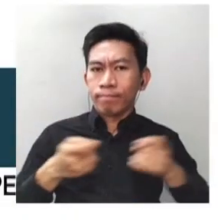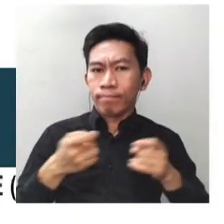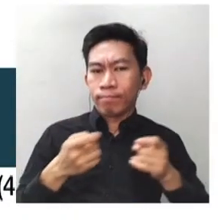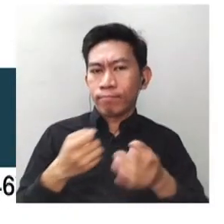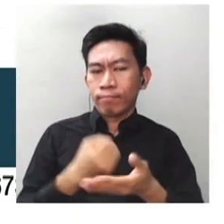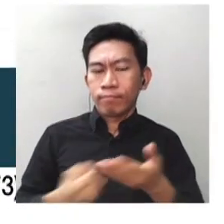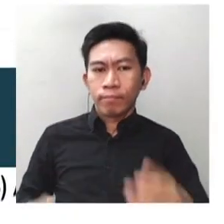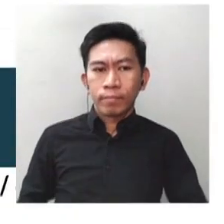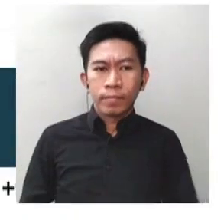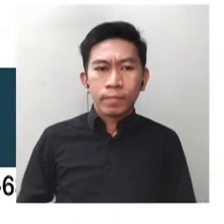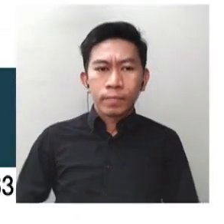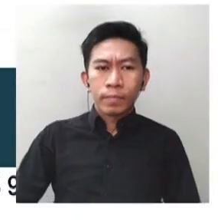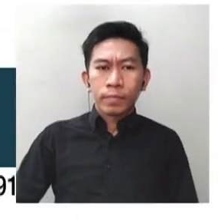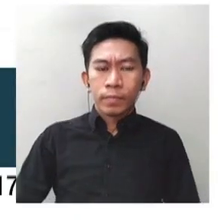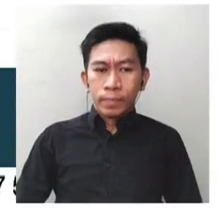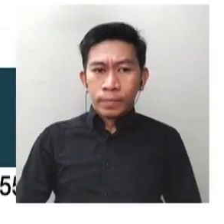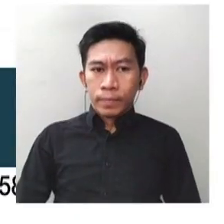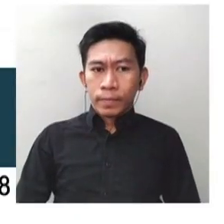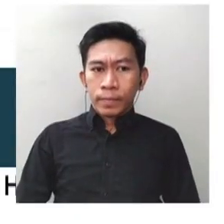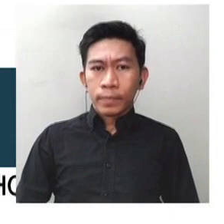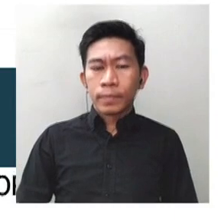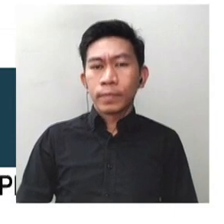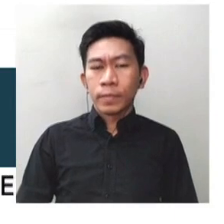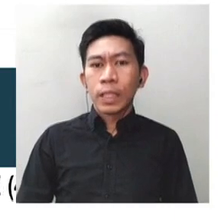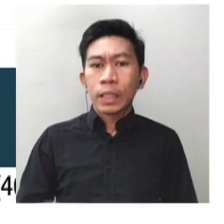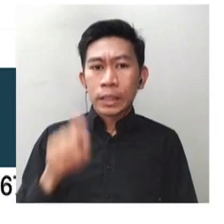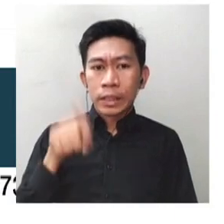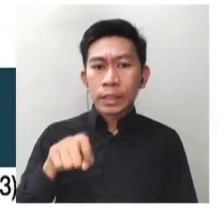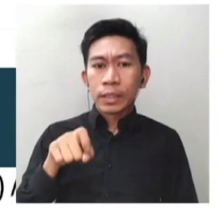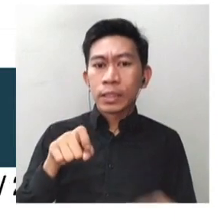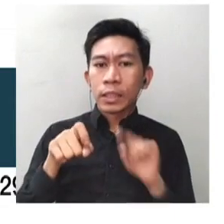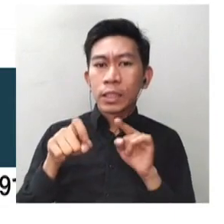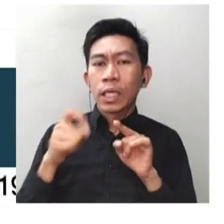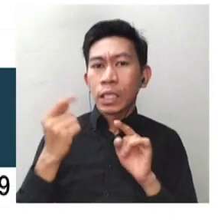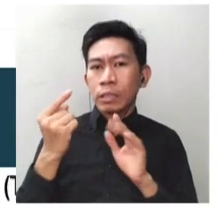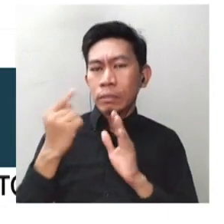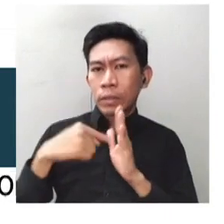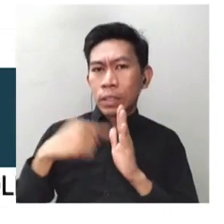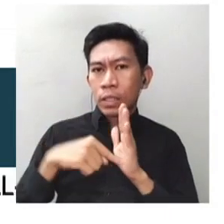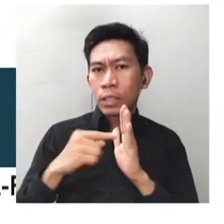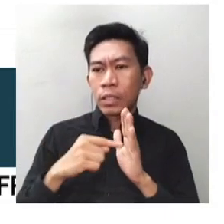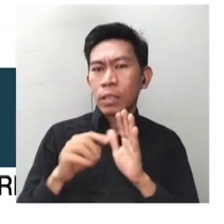This has to be measured in terms of how much does it cost our